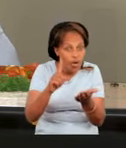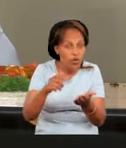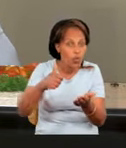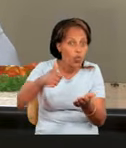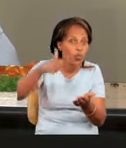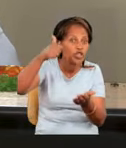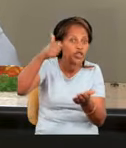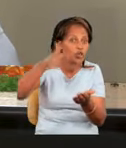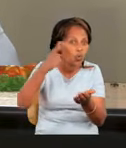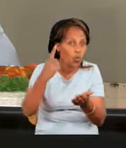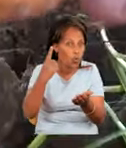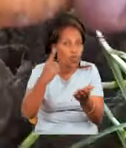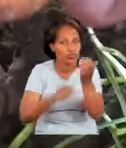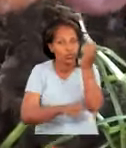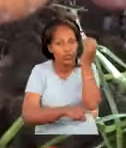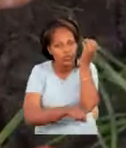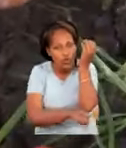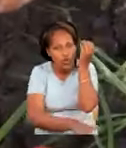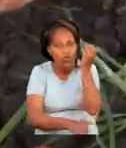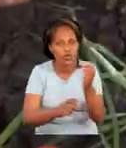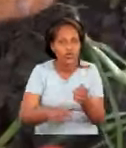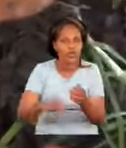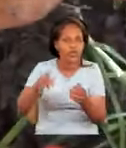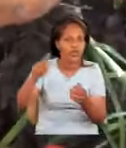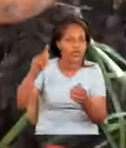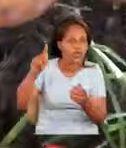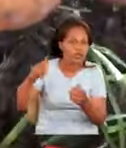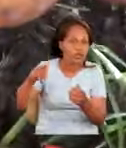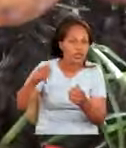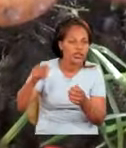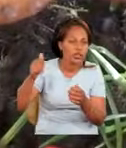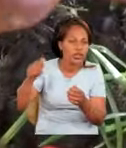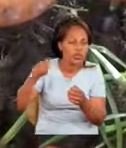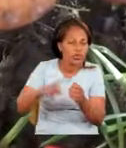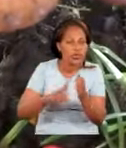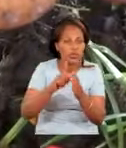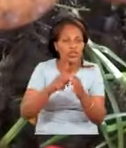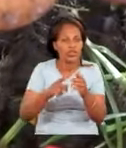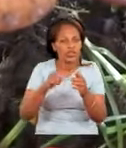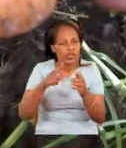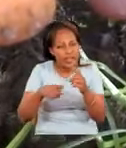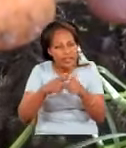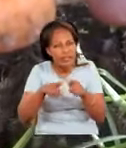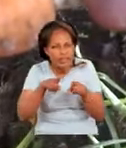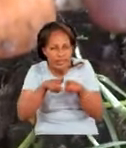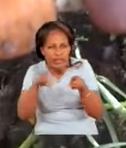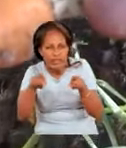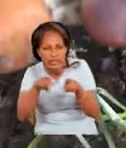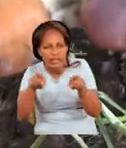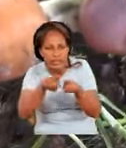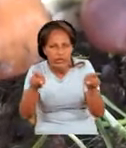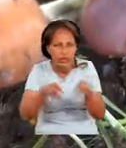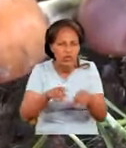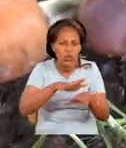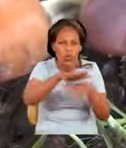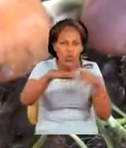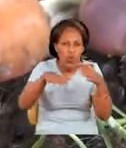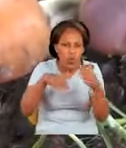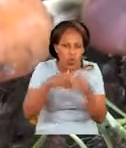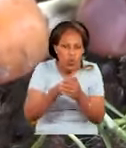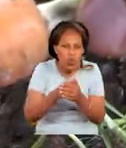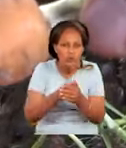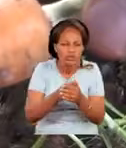root, the top roots. The lateral roots are small and they grow sideways. But here, all roots are